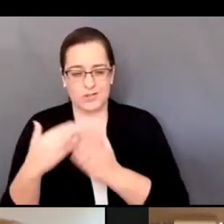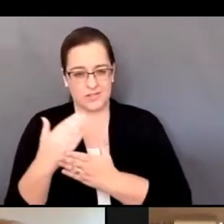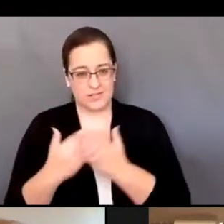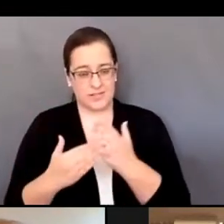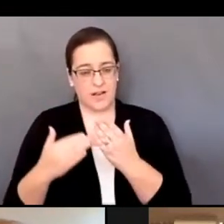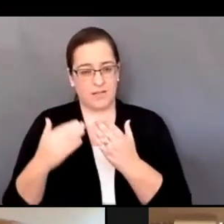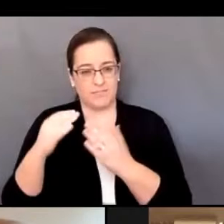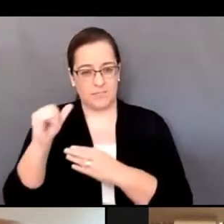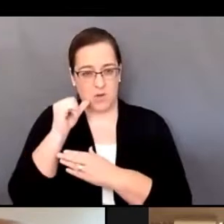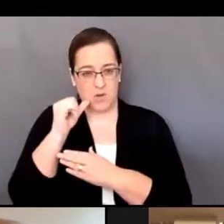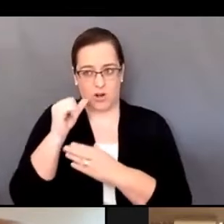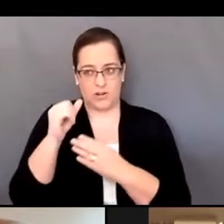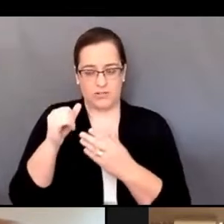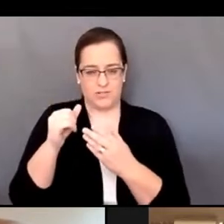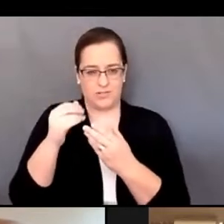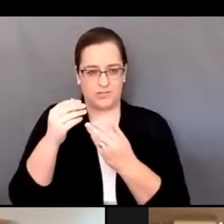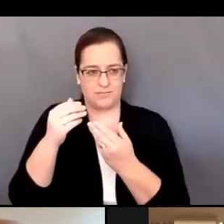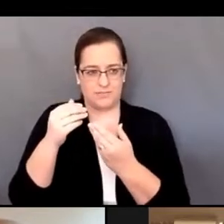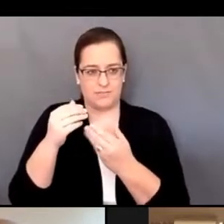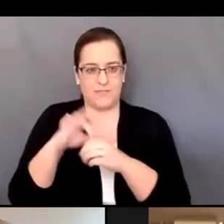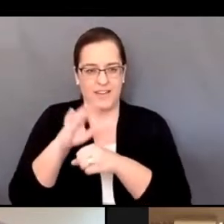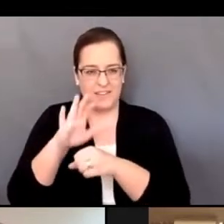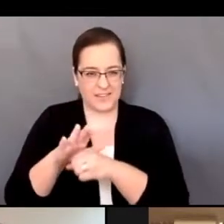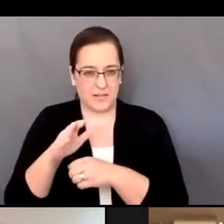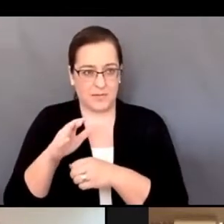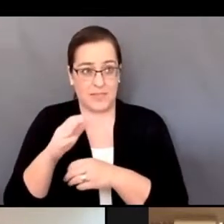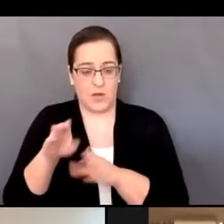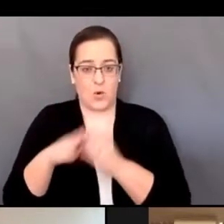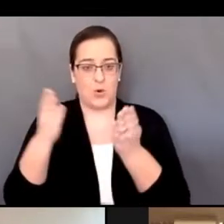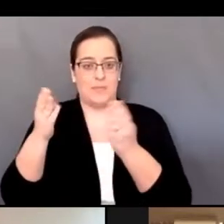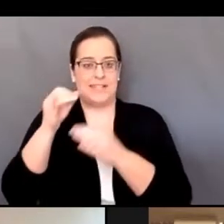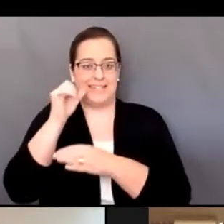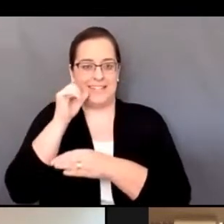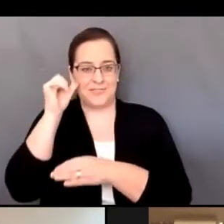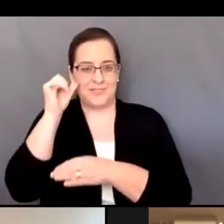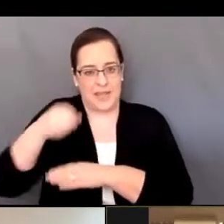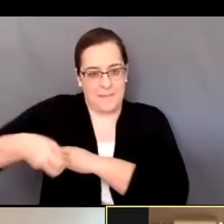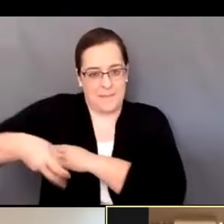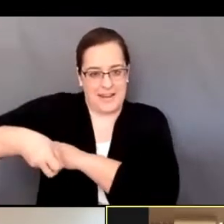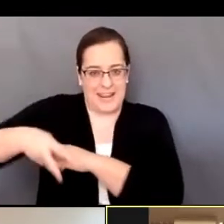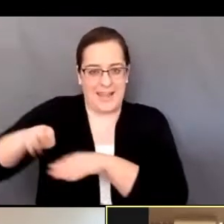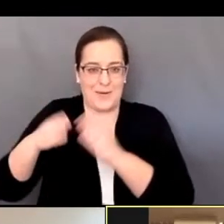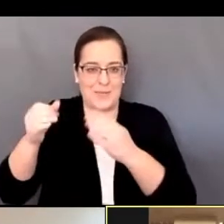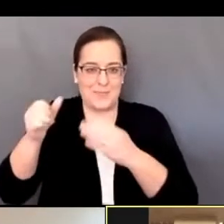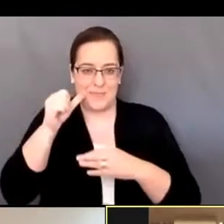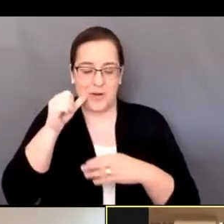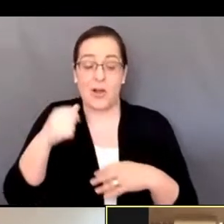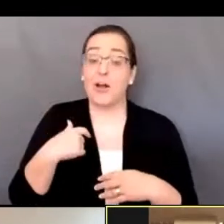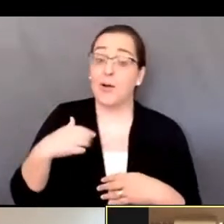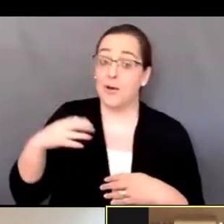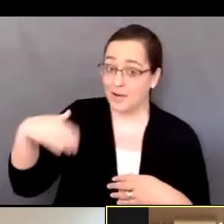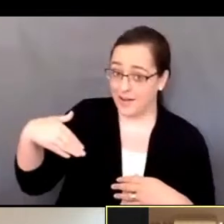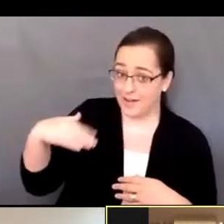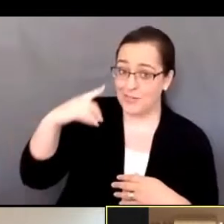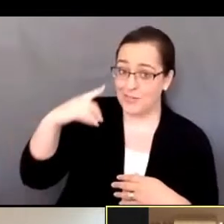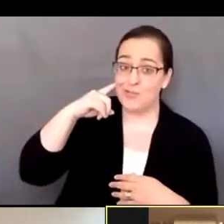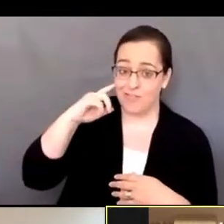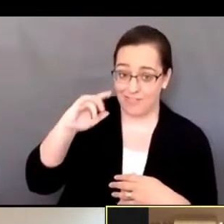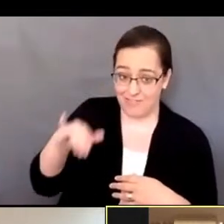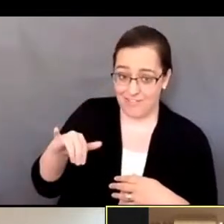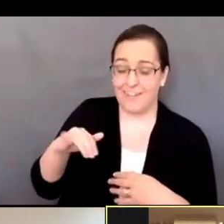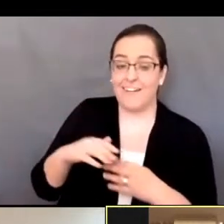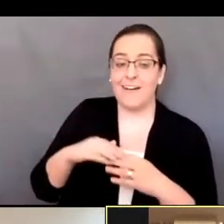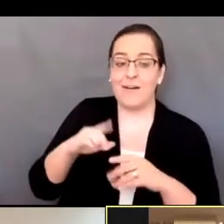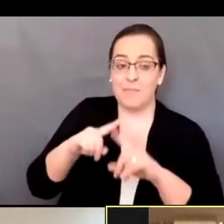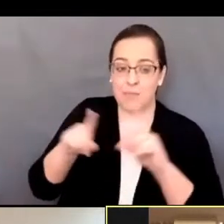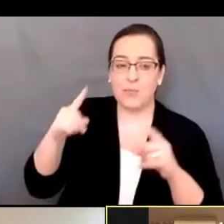information they opened yesterday at midnight. I have not heard that. However, we